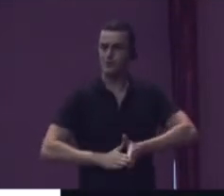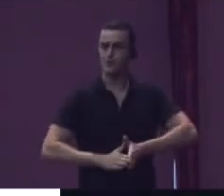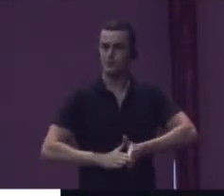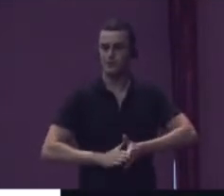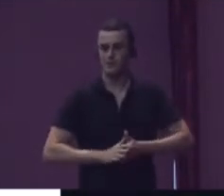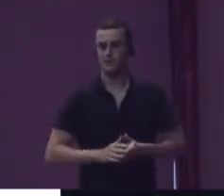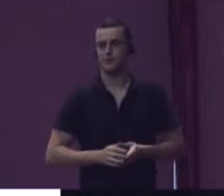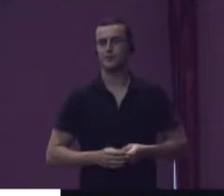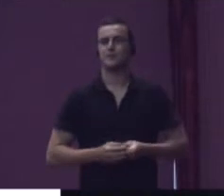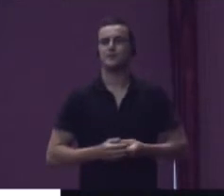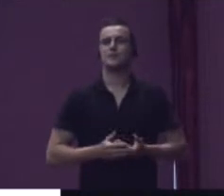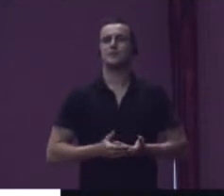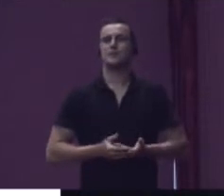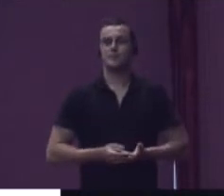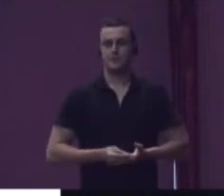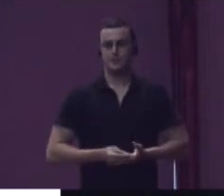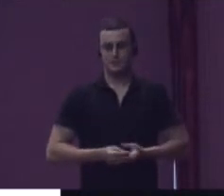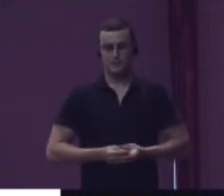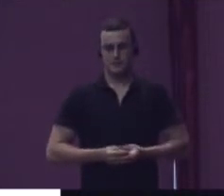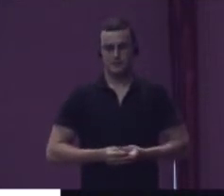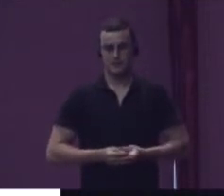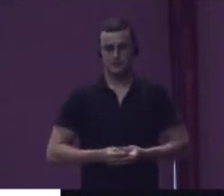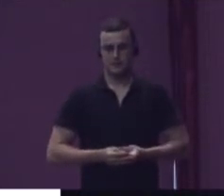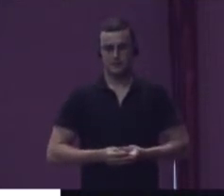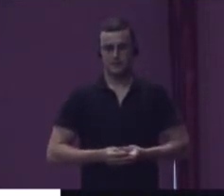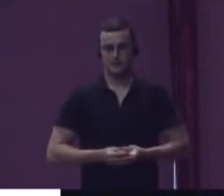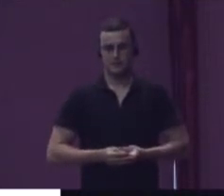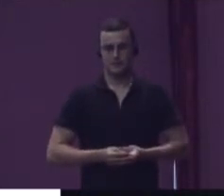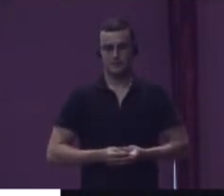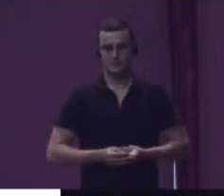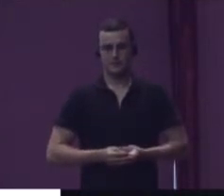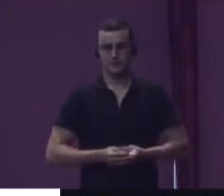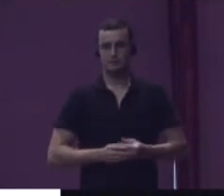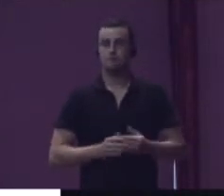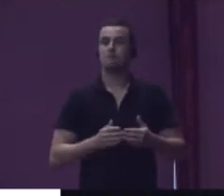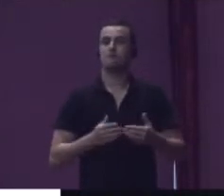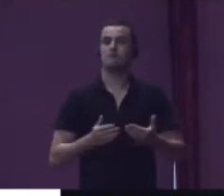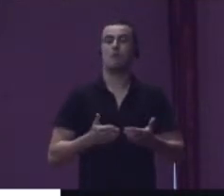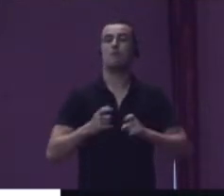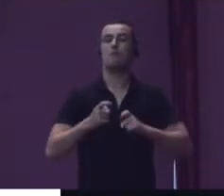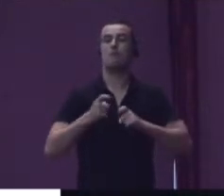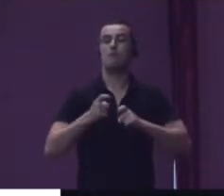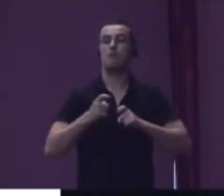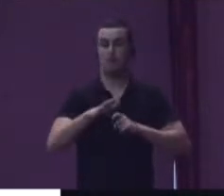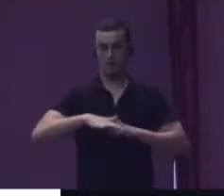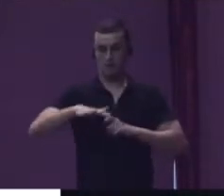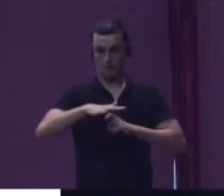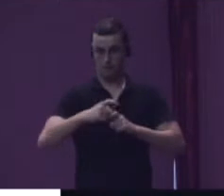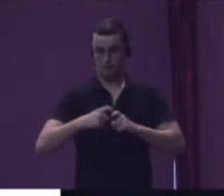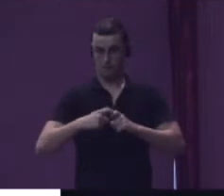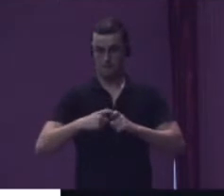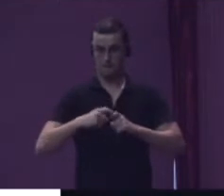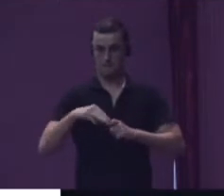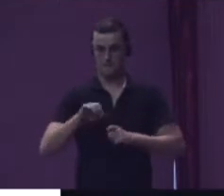becomes the authoritative knowledge, meaning the knowledge that counts.